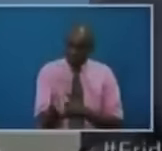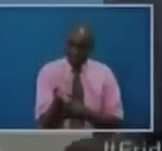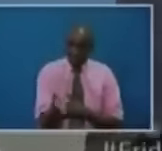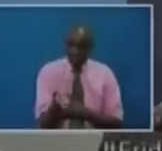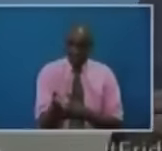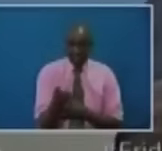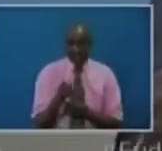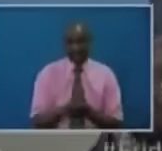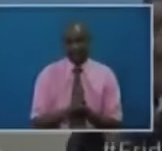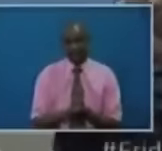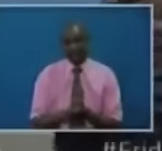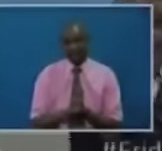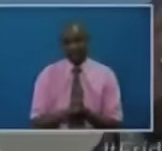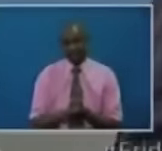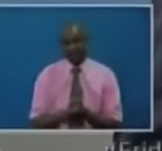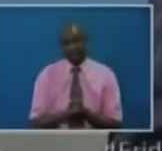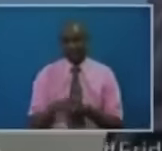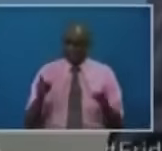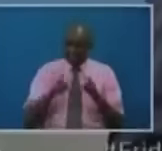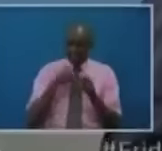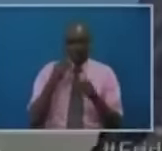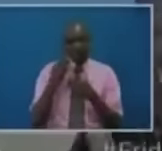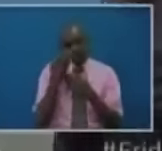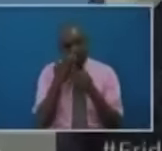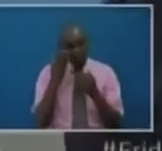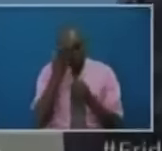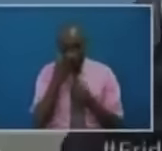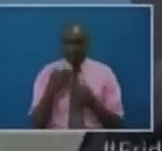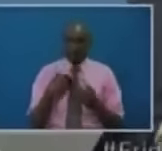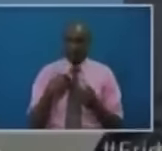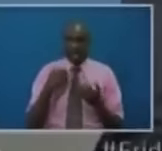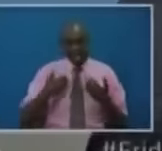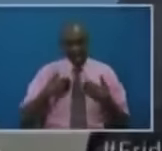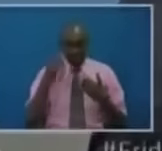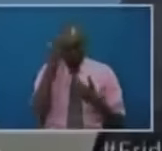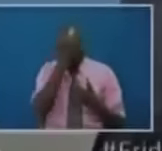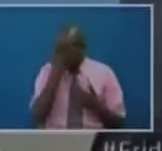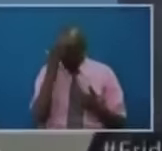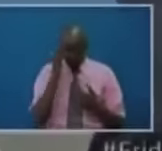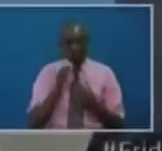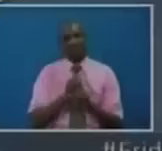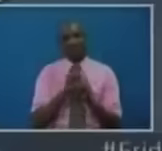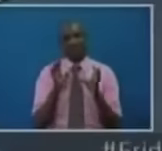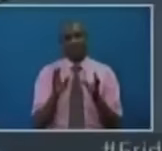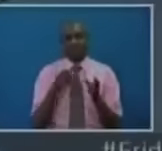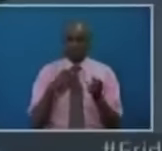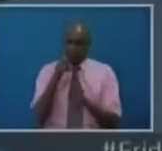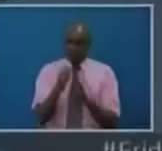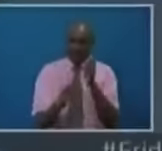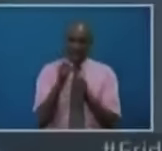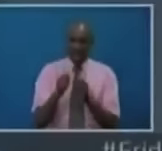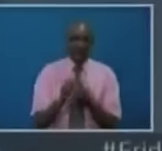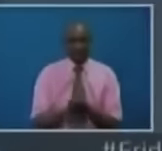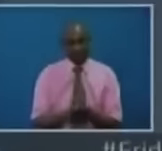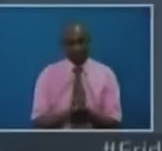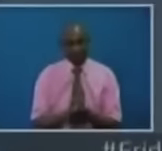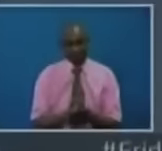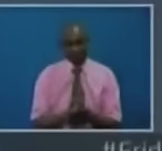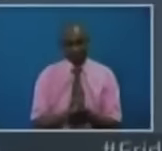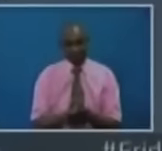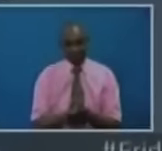da senjirie onna magutane wona dieha kaga mago kama. So for us who